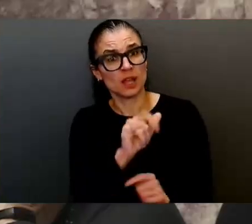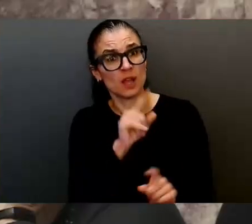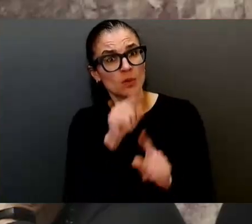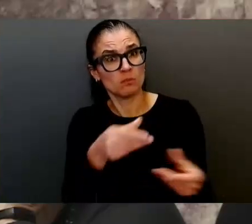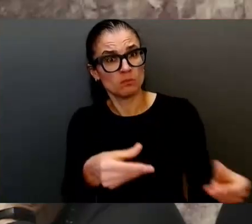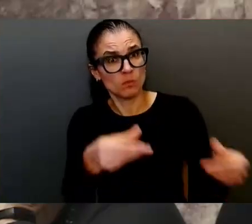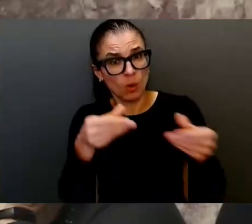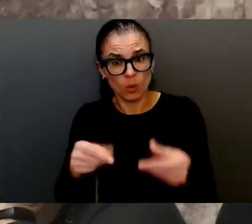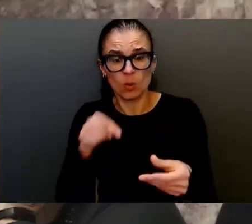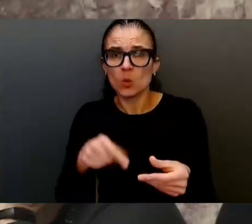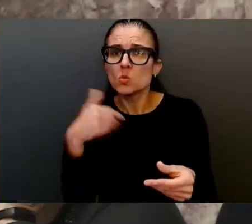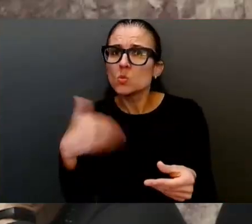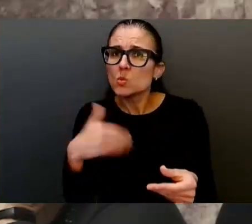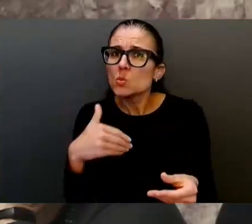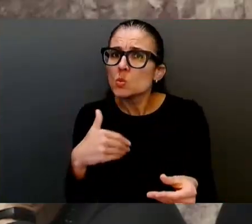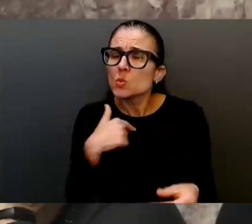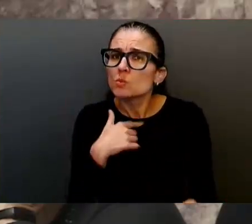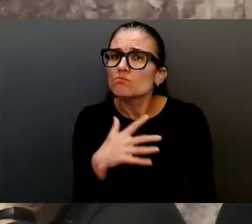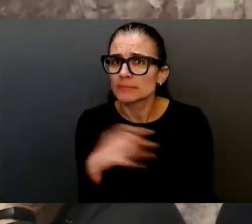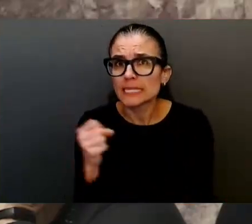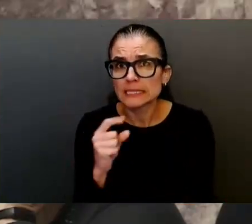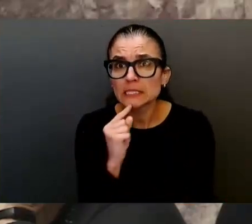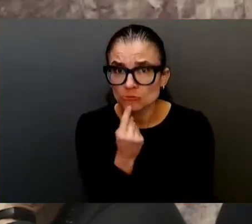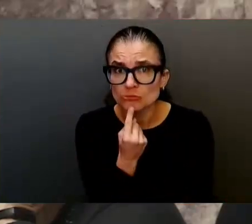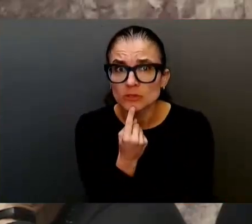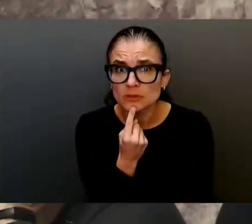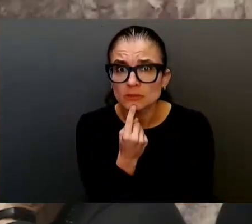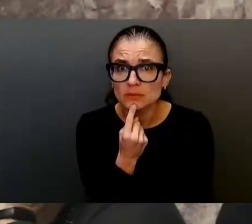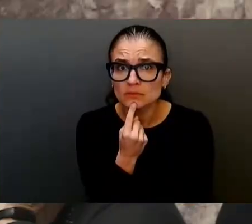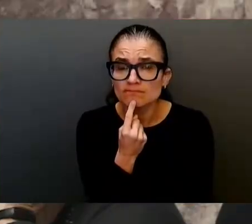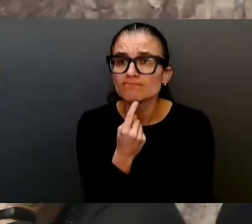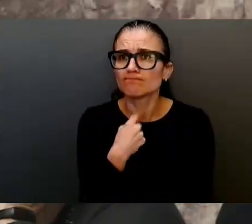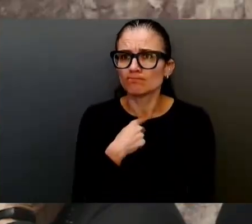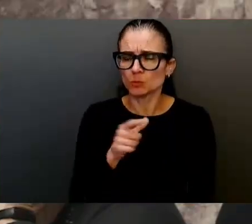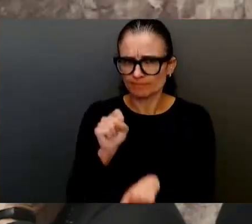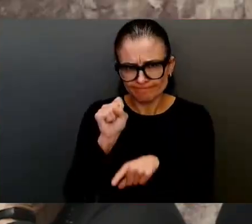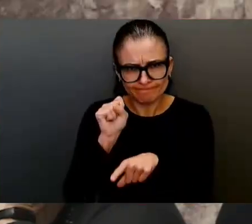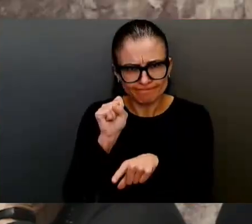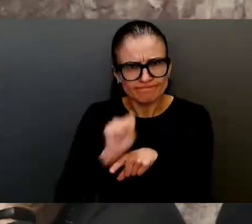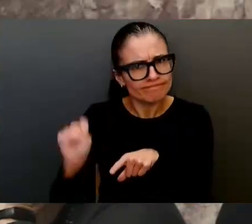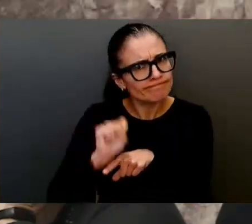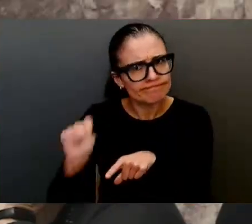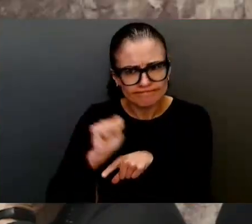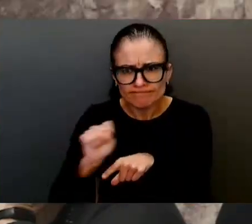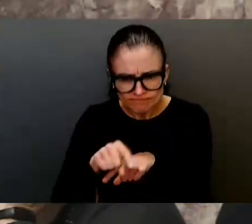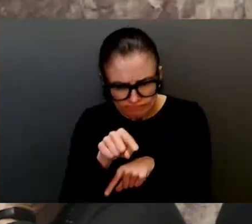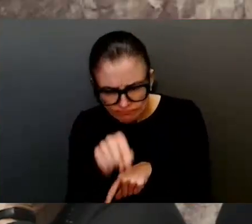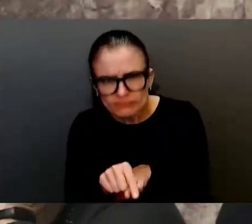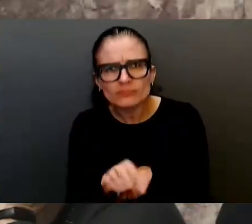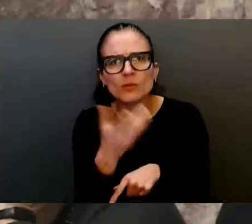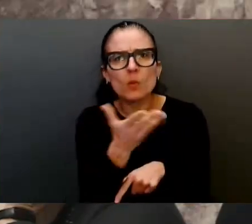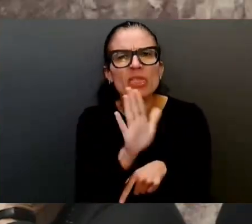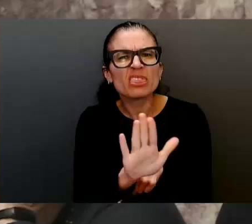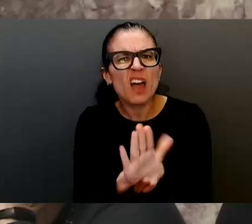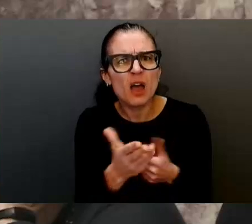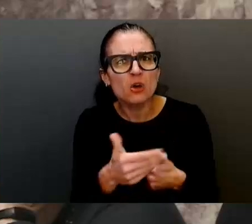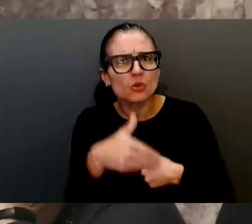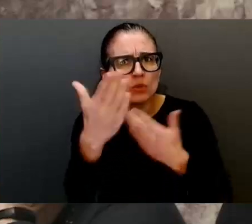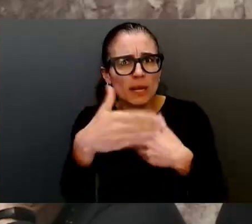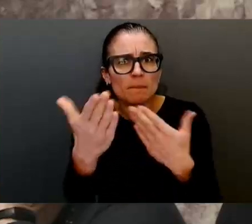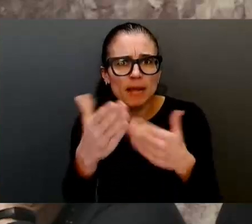on recommendations. That work will be ongoing. We take it very seriously and happy to work with the member opposite as